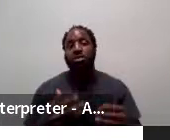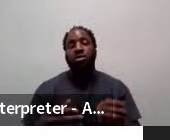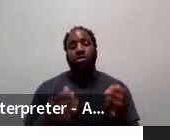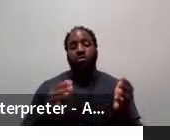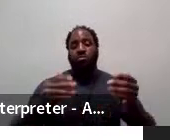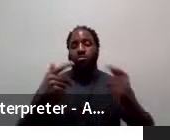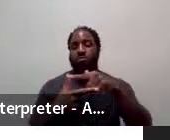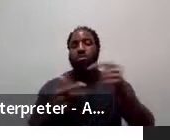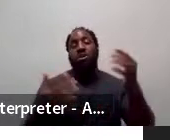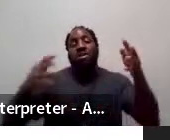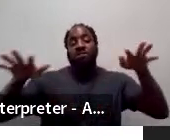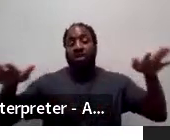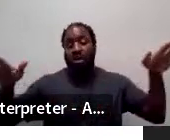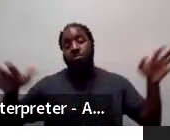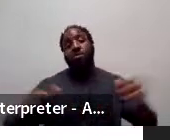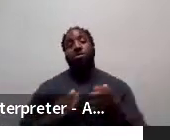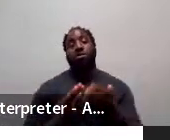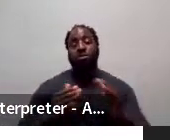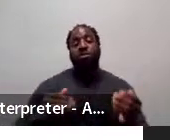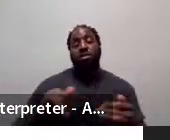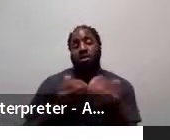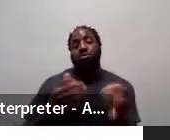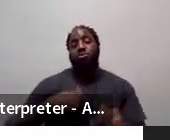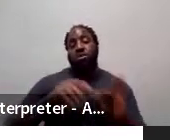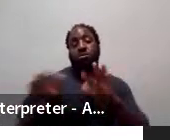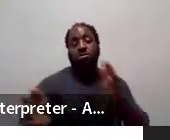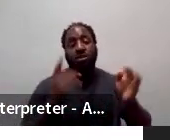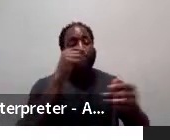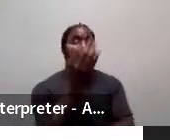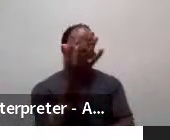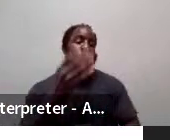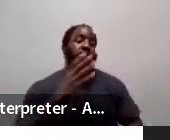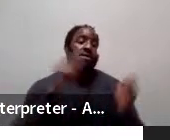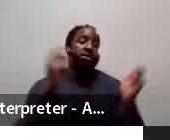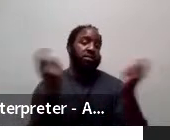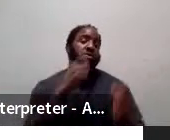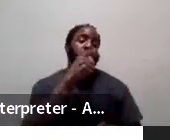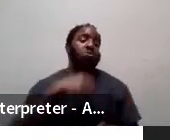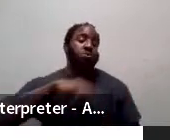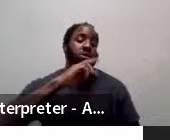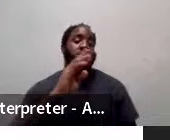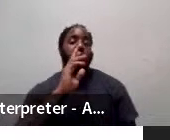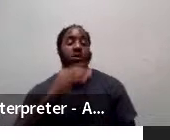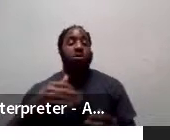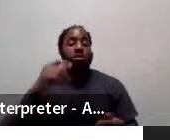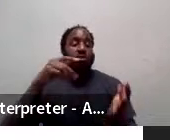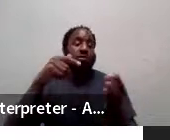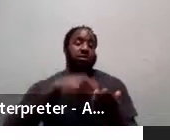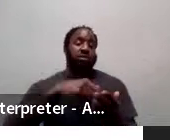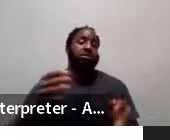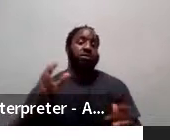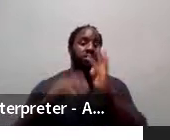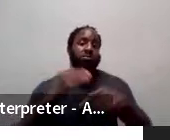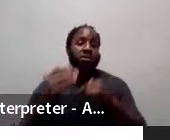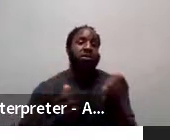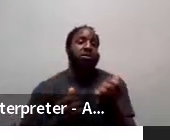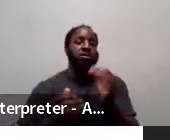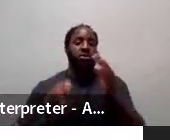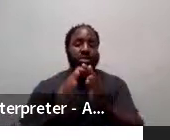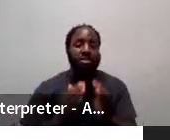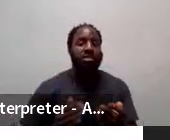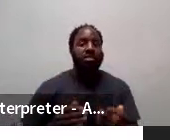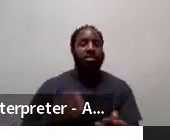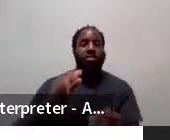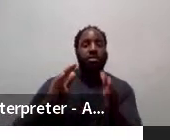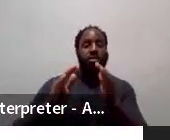is about how we plan for growth. And as we say, while celebrating who we are, this can touch on everything from housing and jobs to open